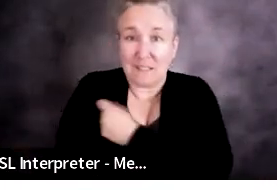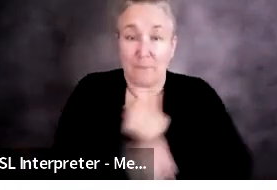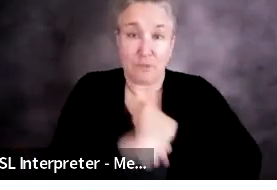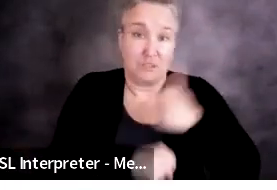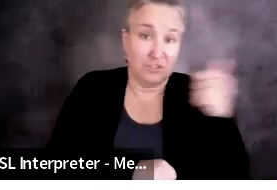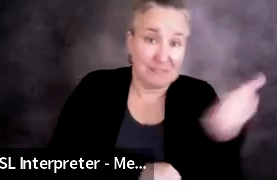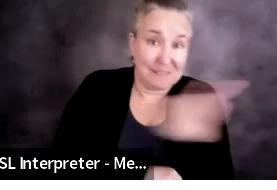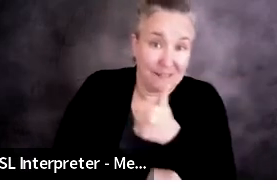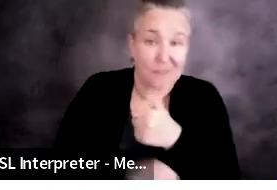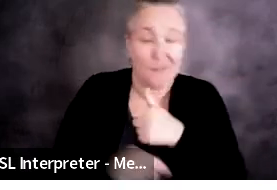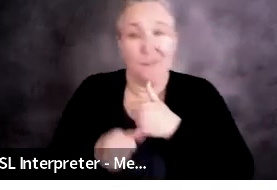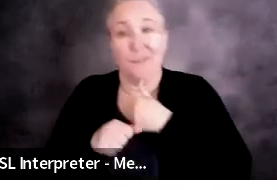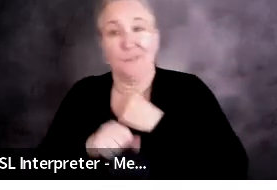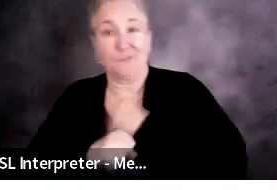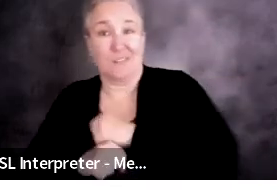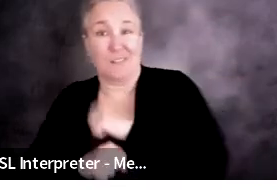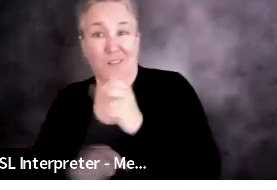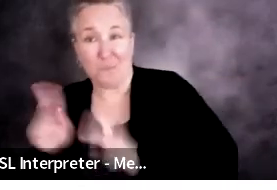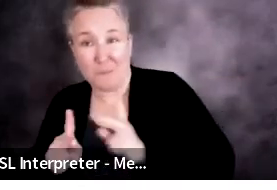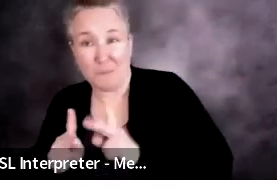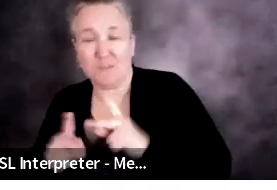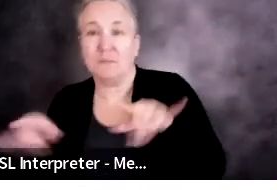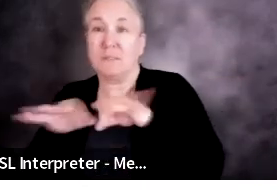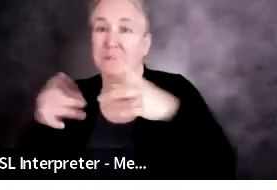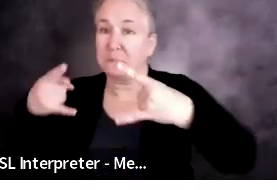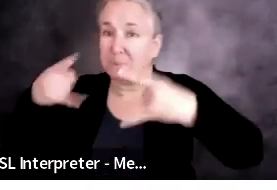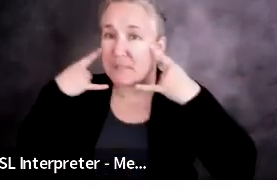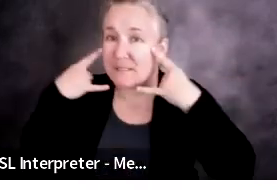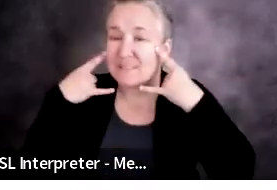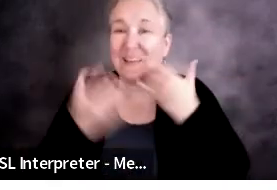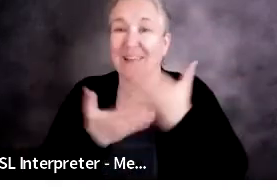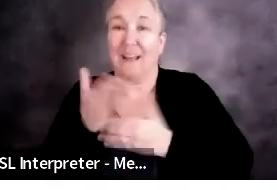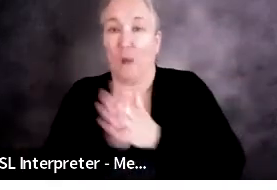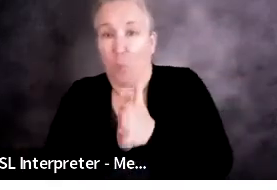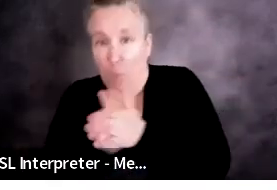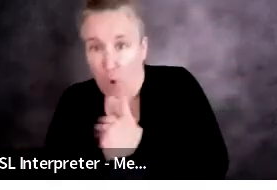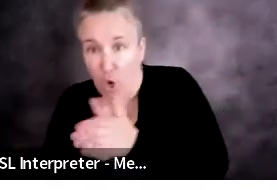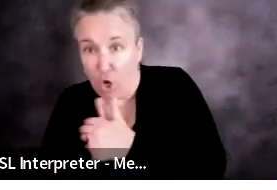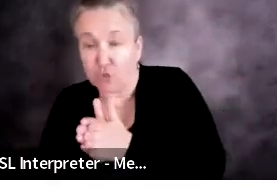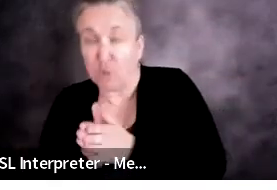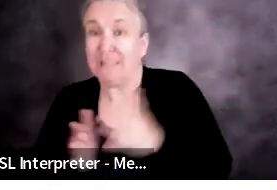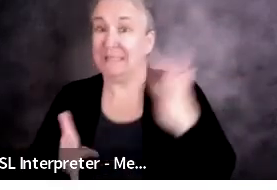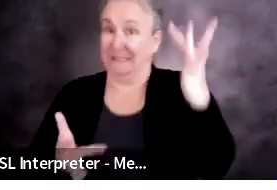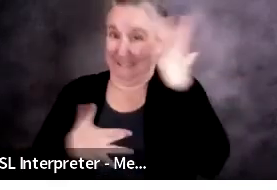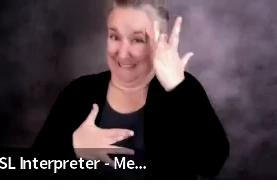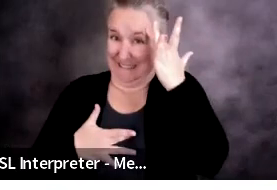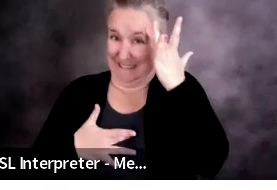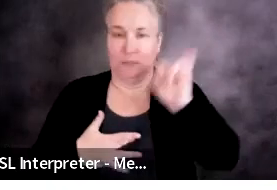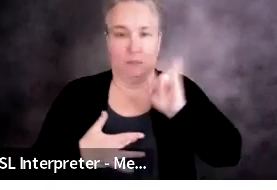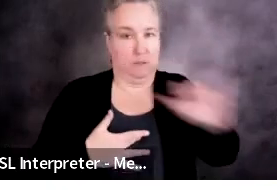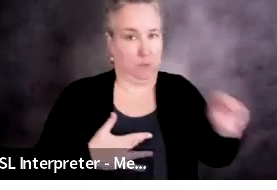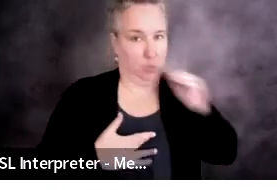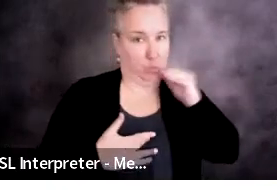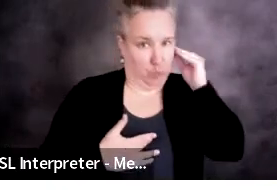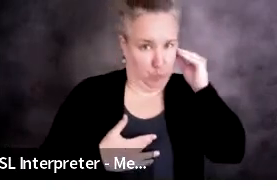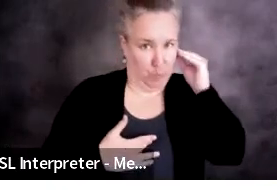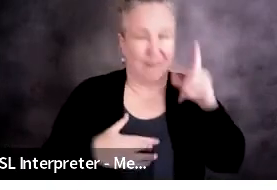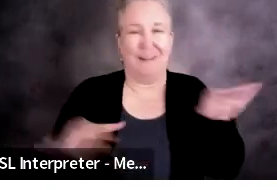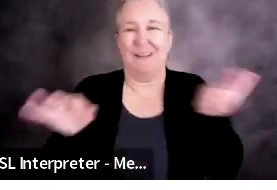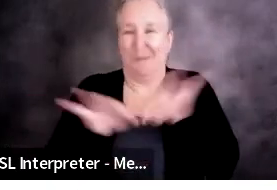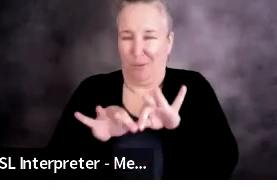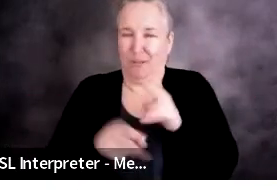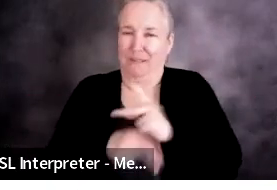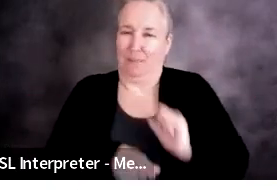sick with masking, washing your hands, staying home when you're sick, and all the other ways that we try to keep ourselves and others